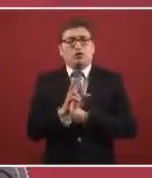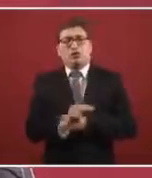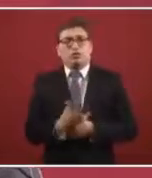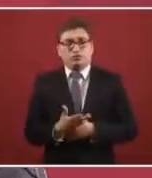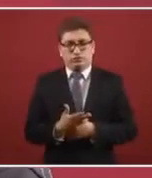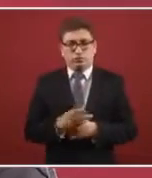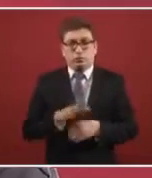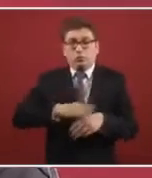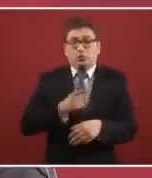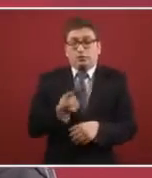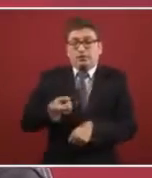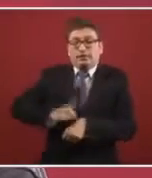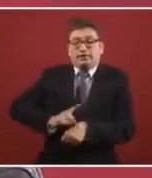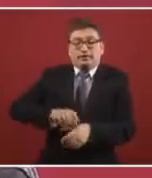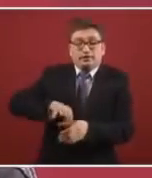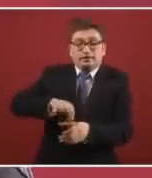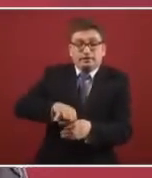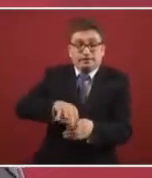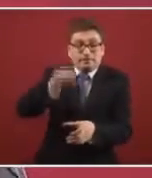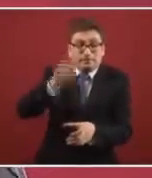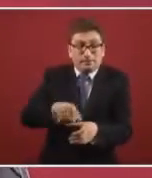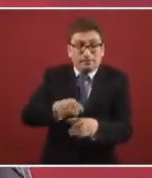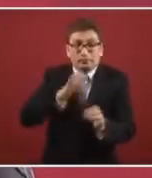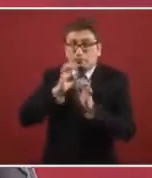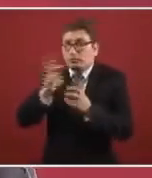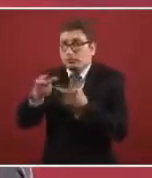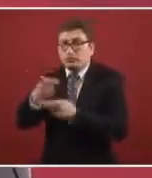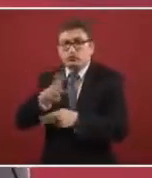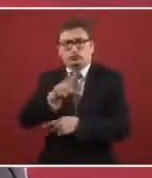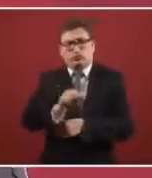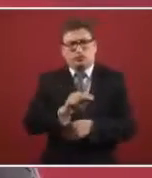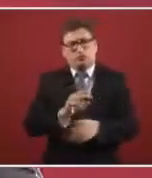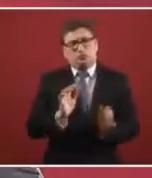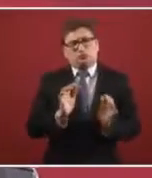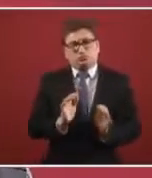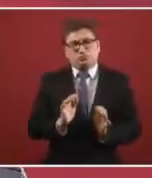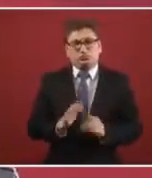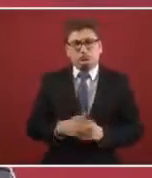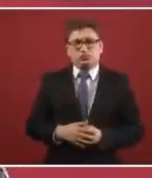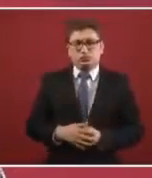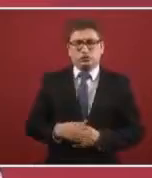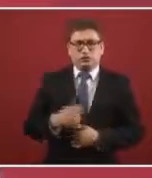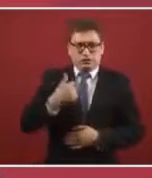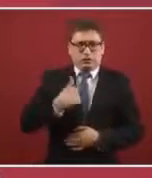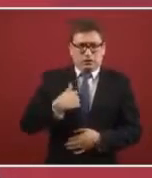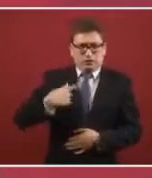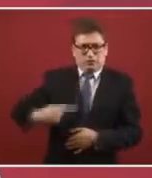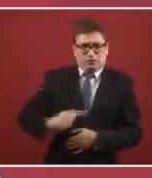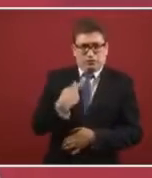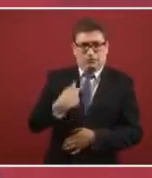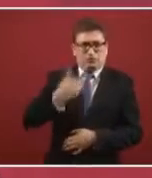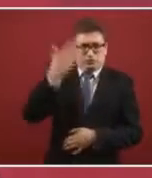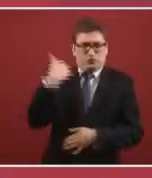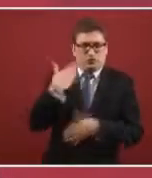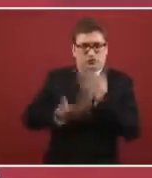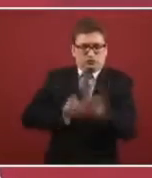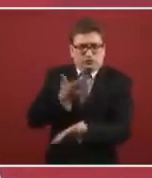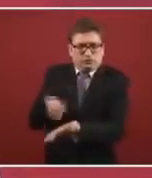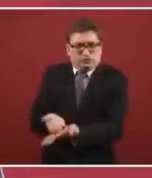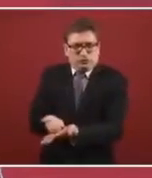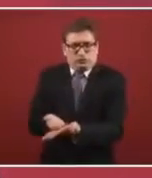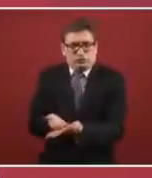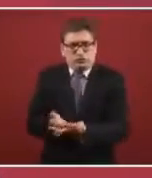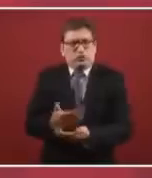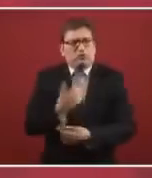de la the same elección. day of the election. A mí me preguntaron por qué They yo asked me presenté la why I iniciativa. presented